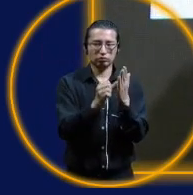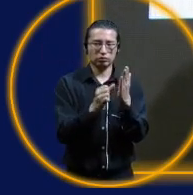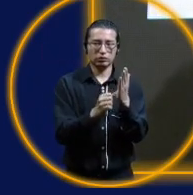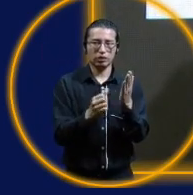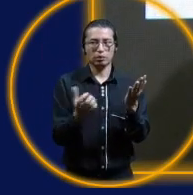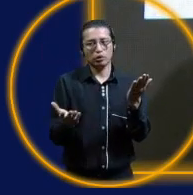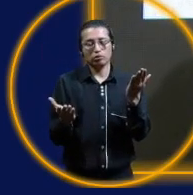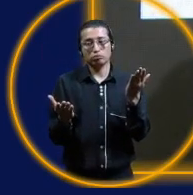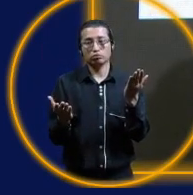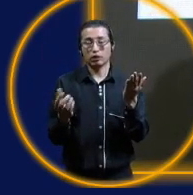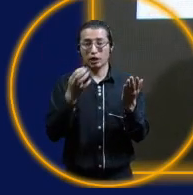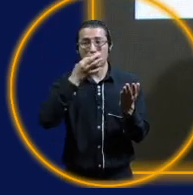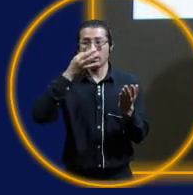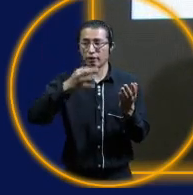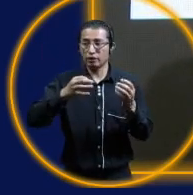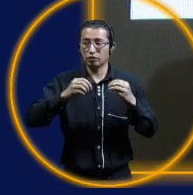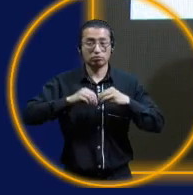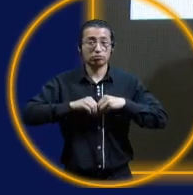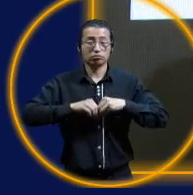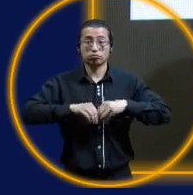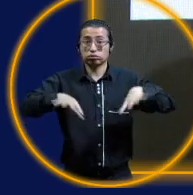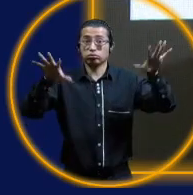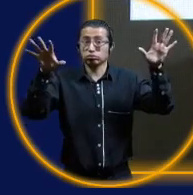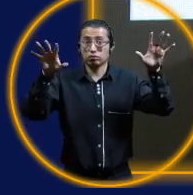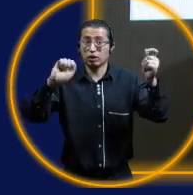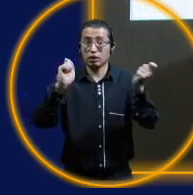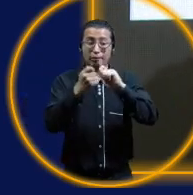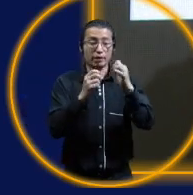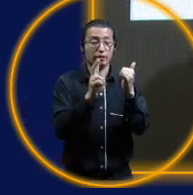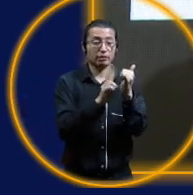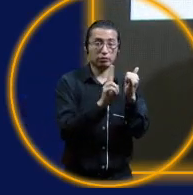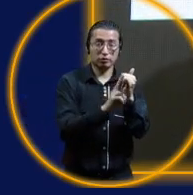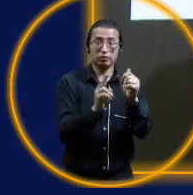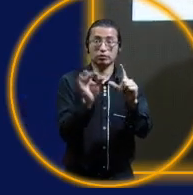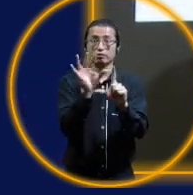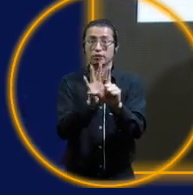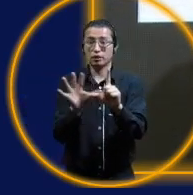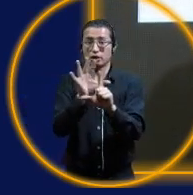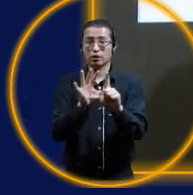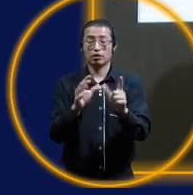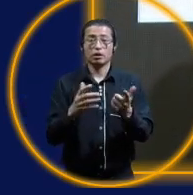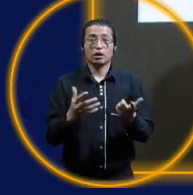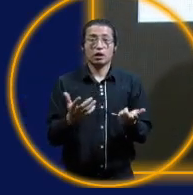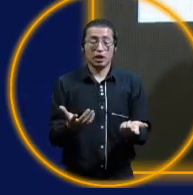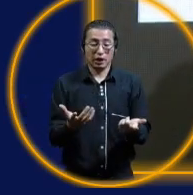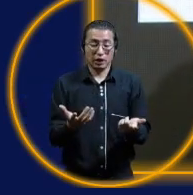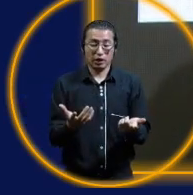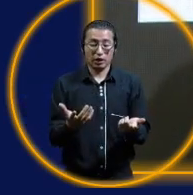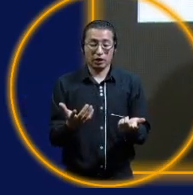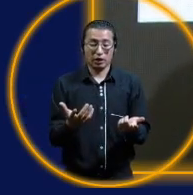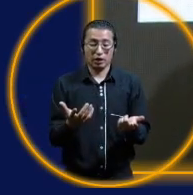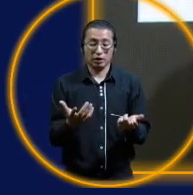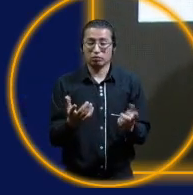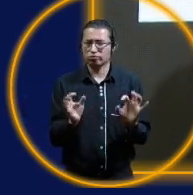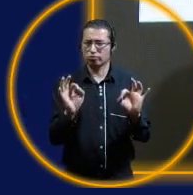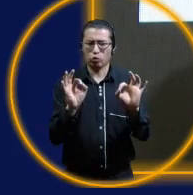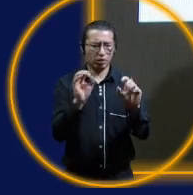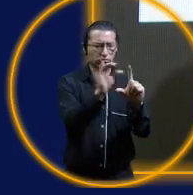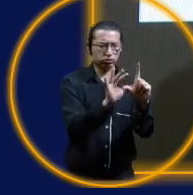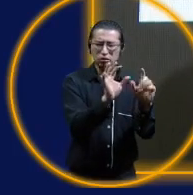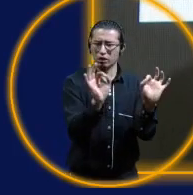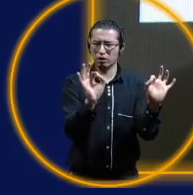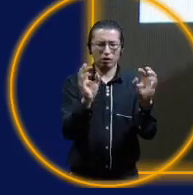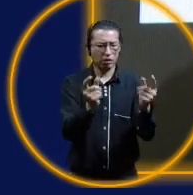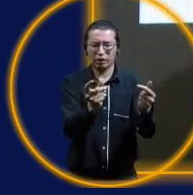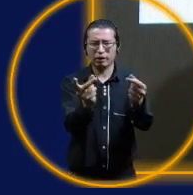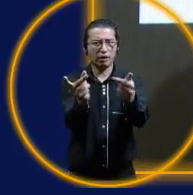changes. YouTube videos got really polished and fast. Cut, cut, cut, cut, cut. And